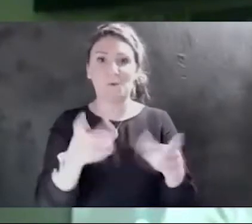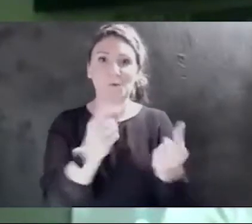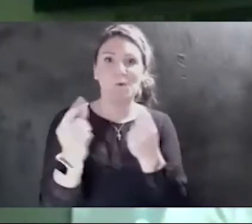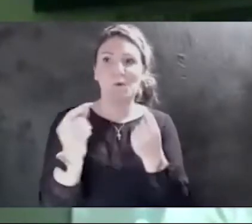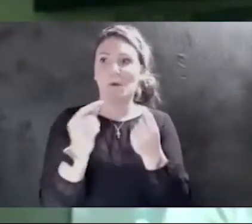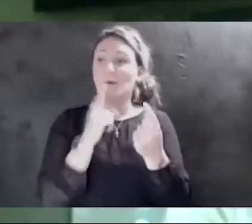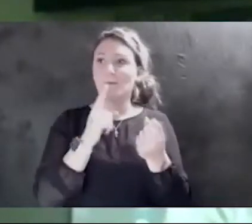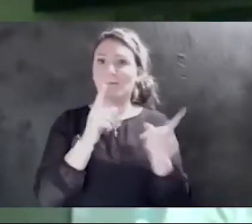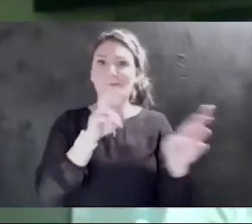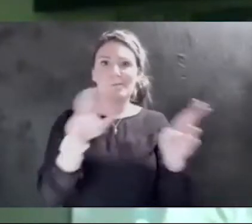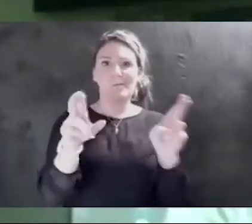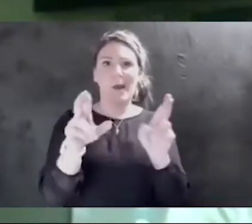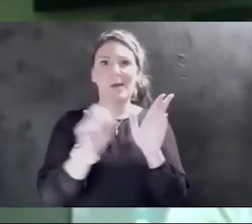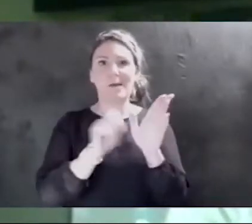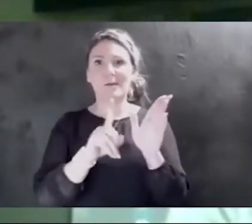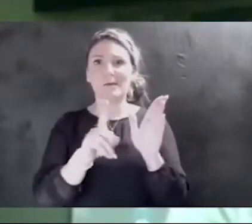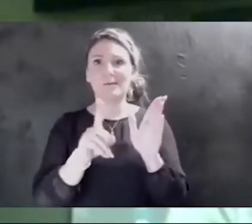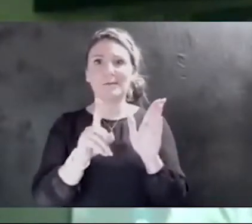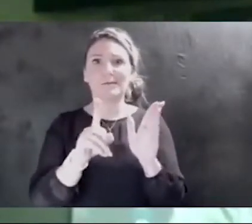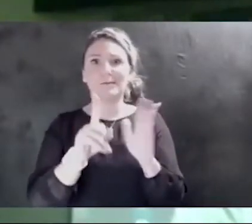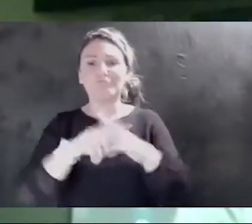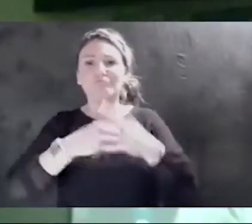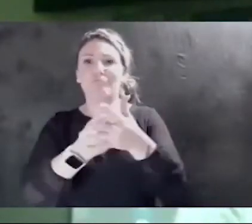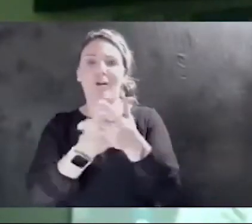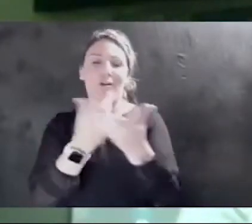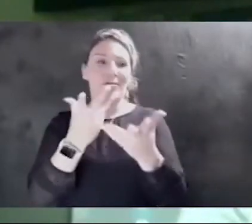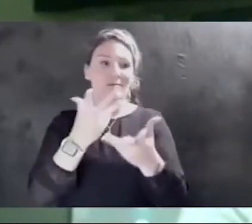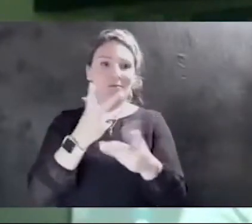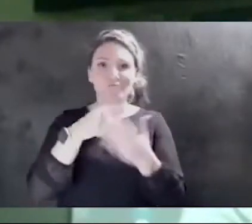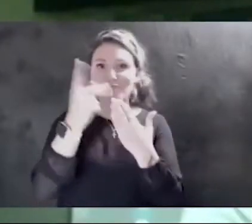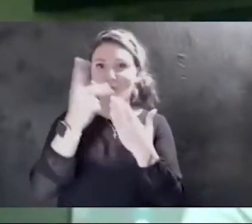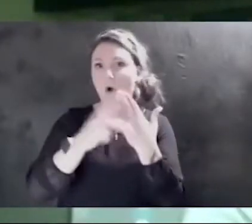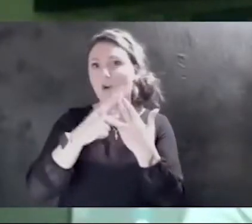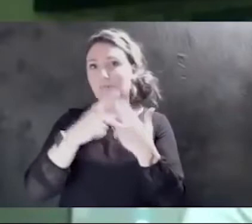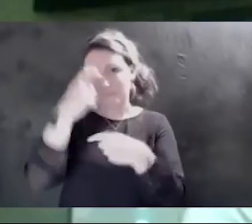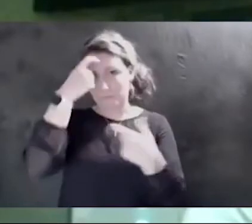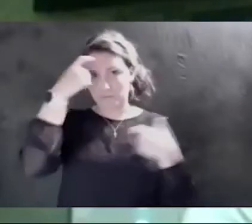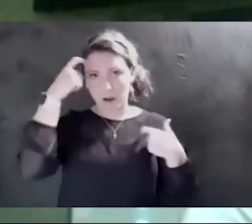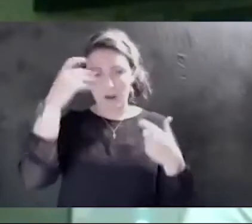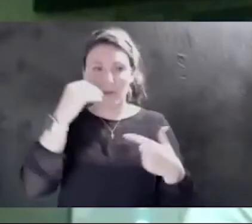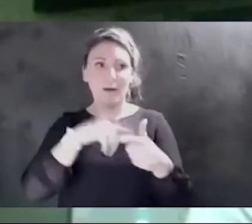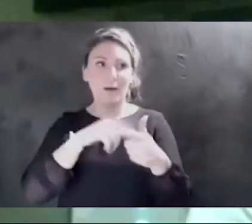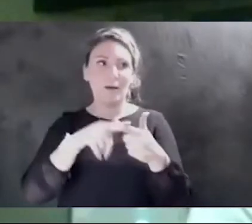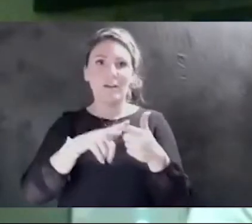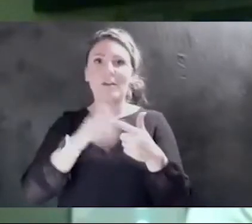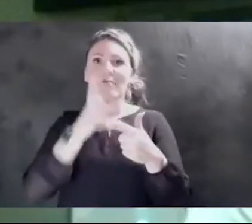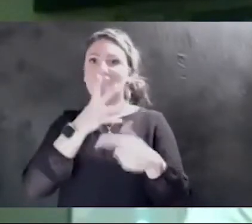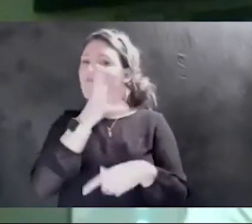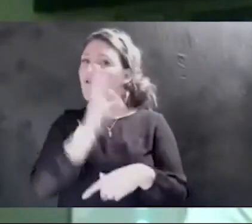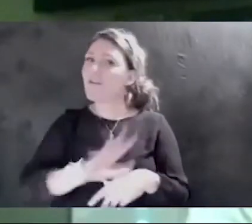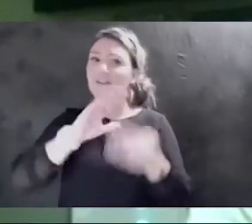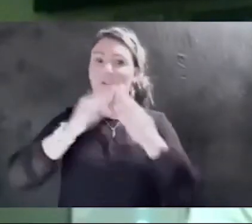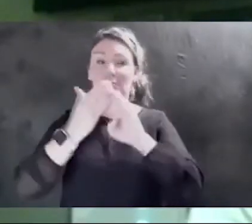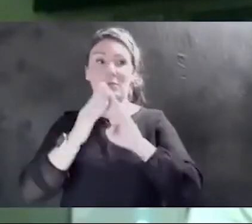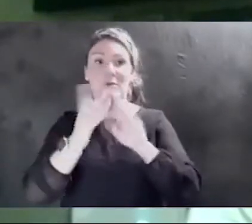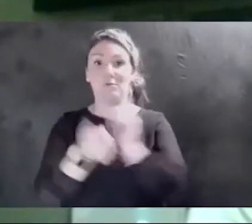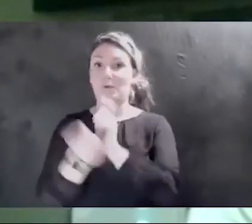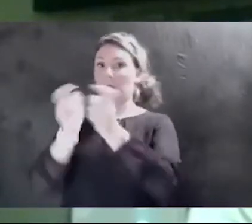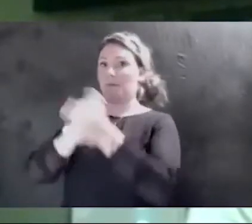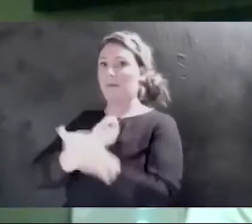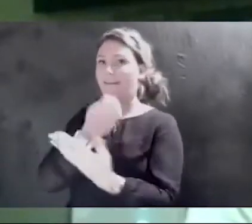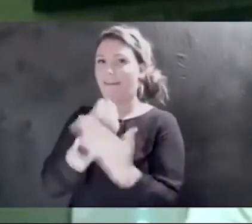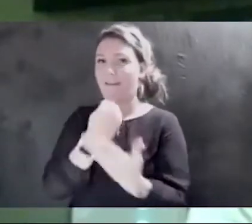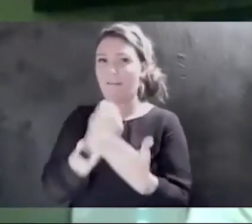program around trauma in rural communities, and instead made that shift to provide the same sorts of evidence-based practice